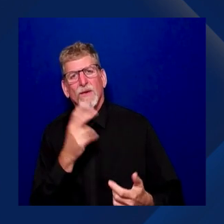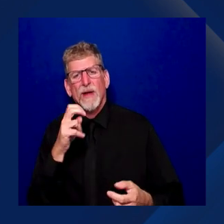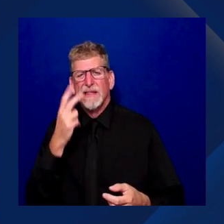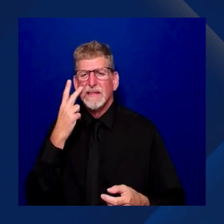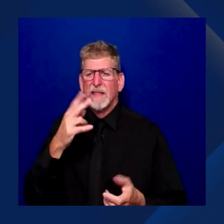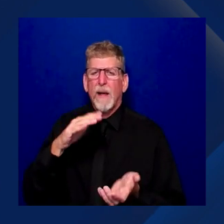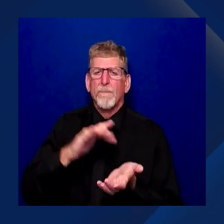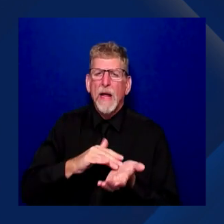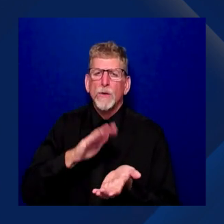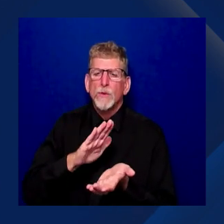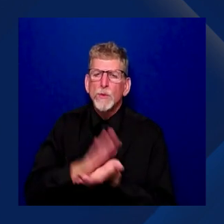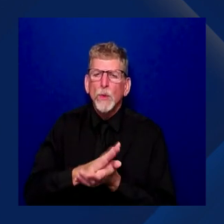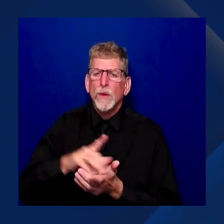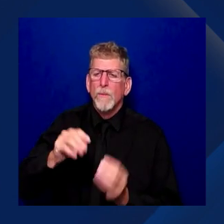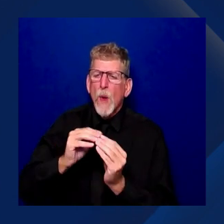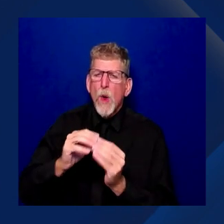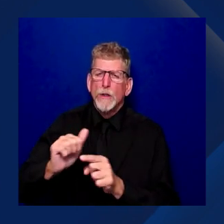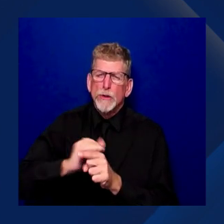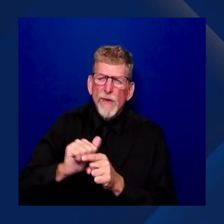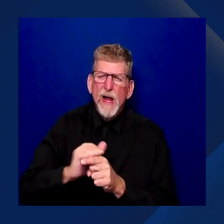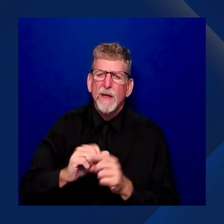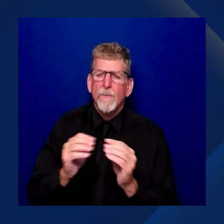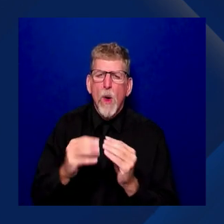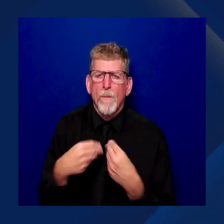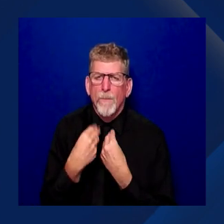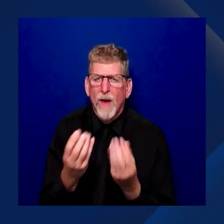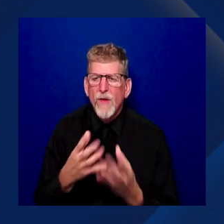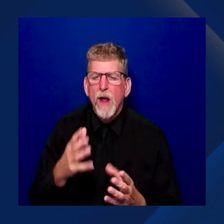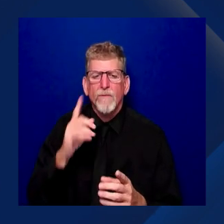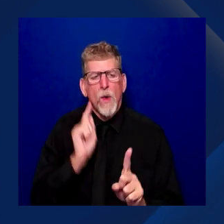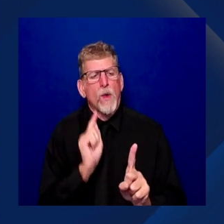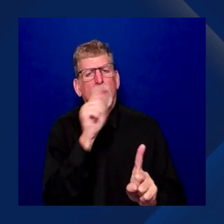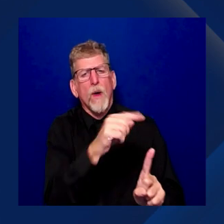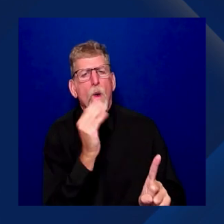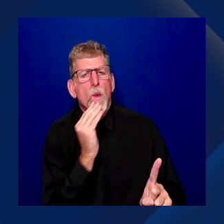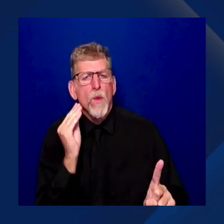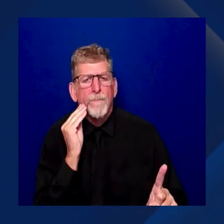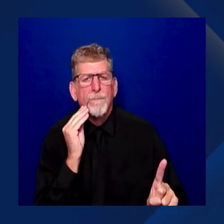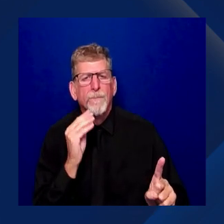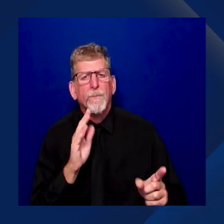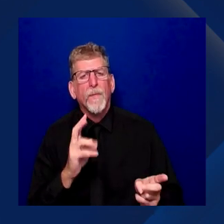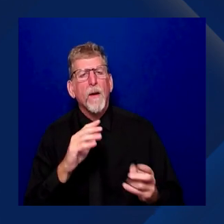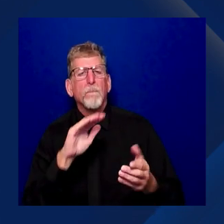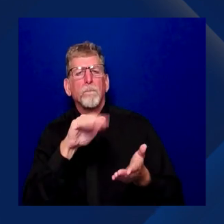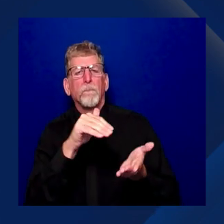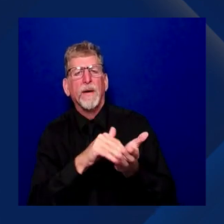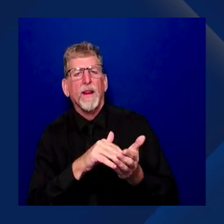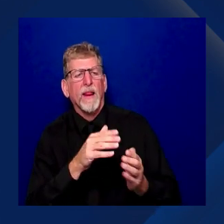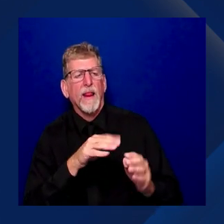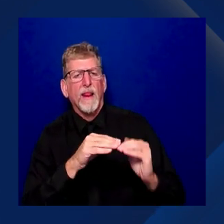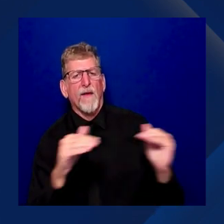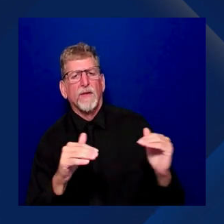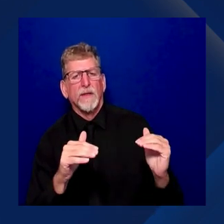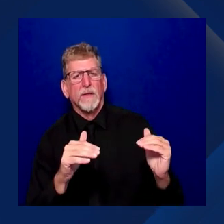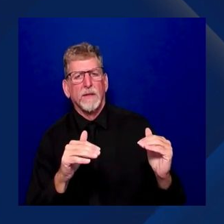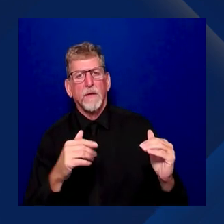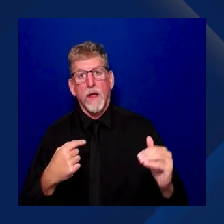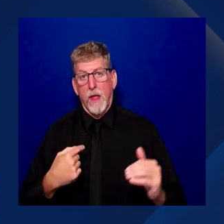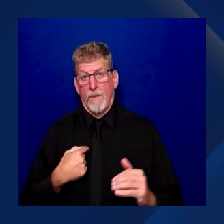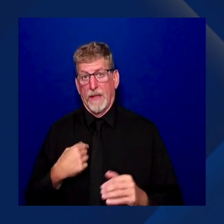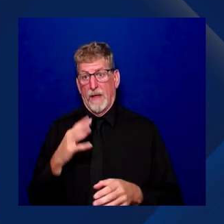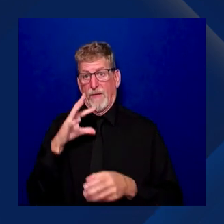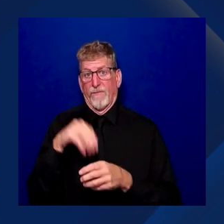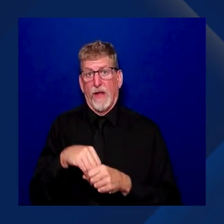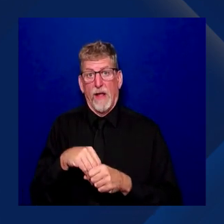that we can homegrow our own providers. I myself participated in the Indians into Medicine program at the University of North Dakota School of